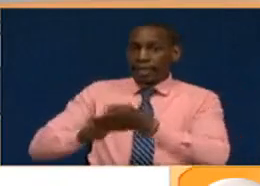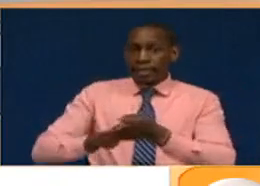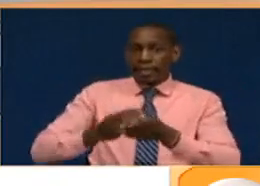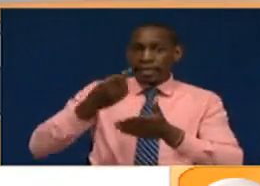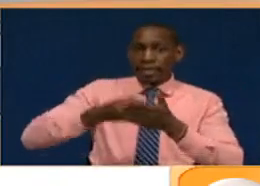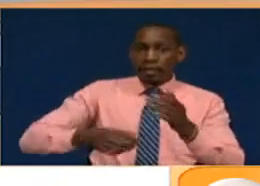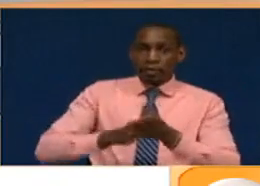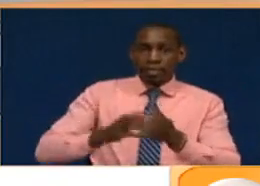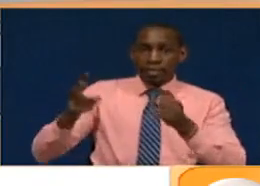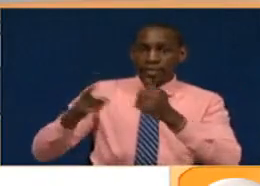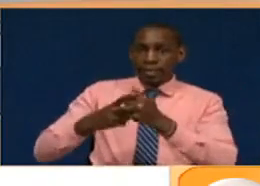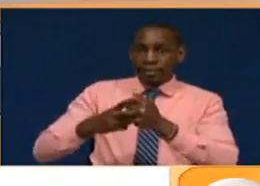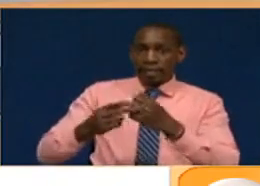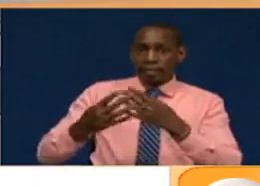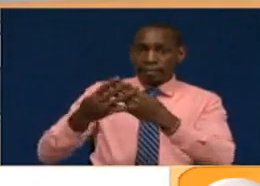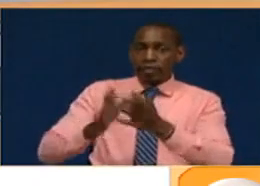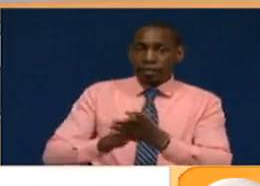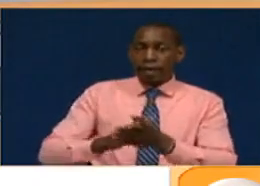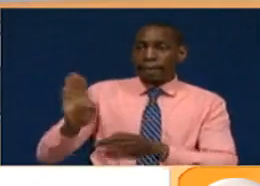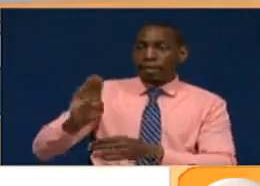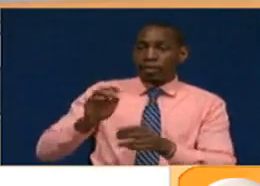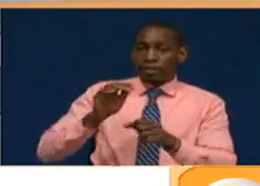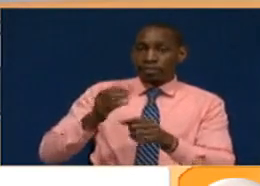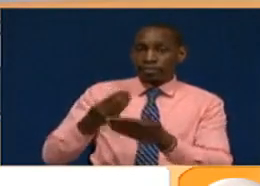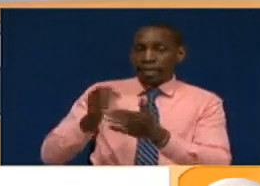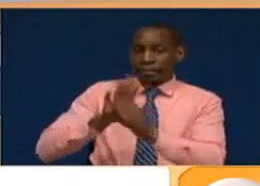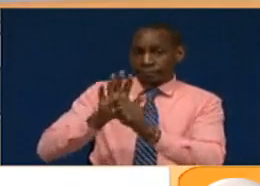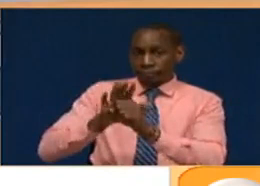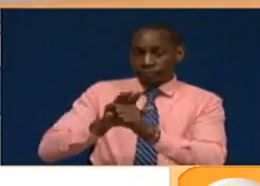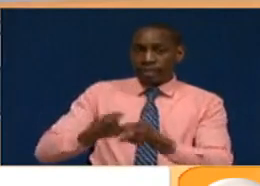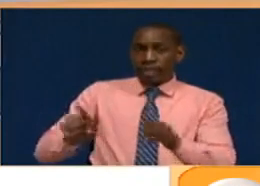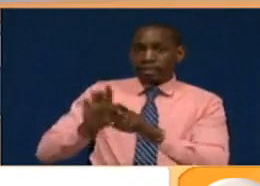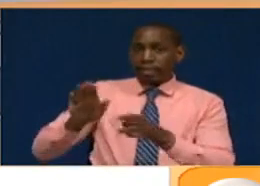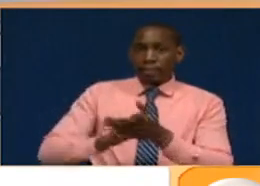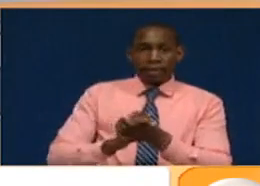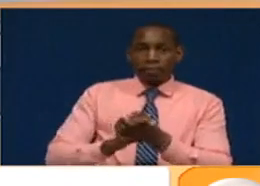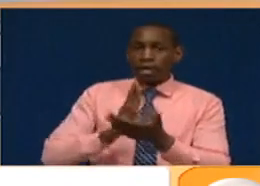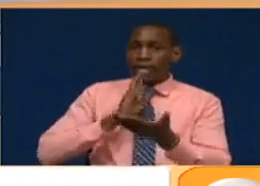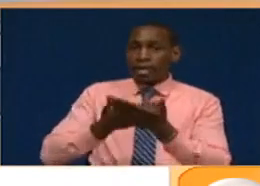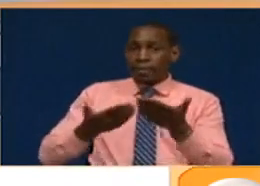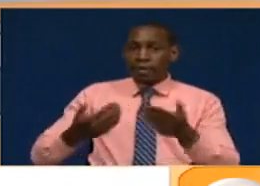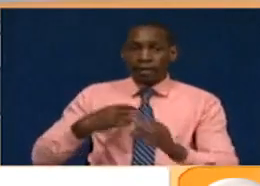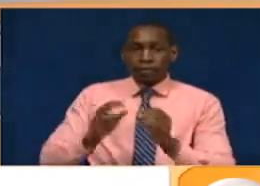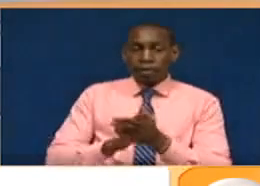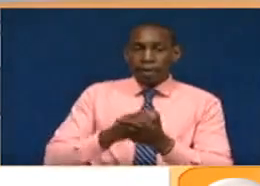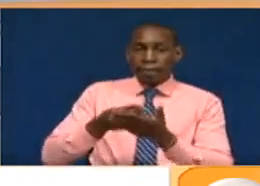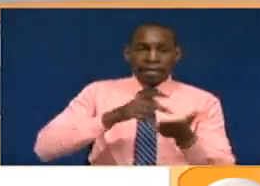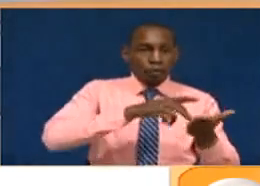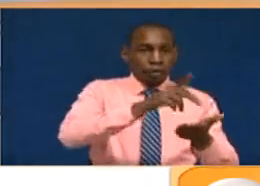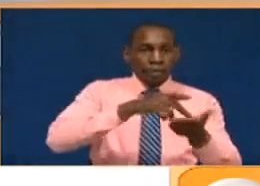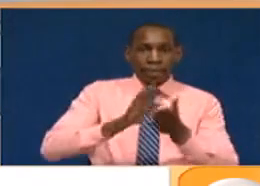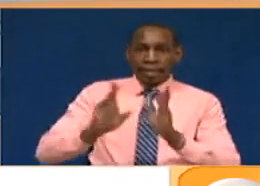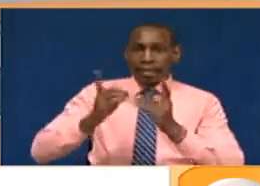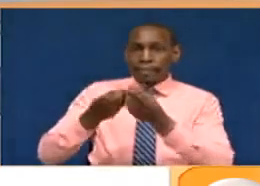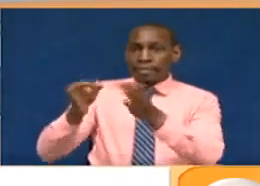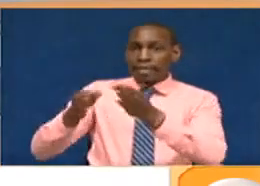costing seven prison facilities tens of millions of shillings that even they have no record of. The money was paid through the department's